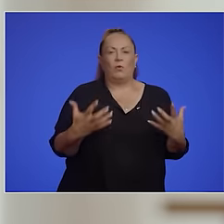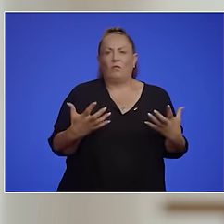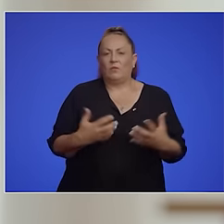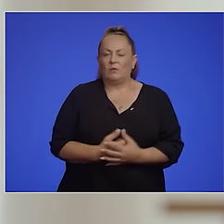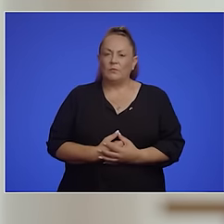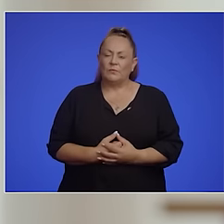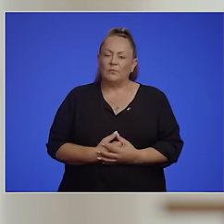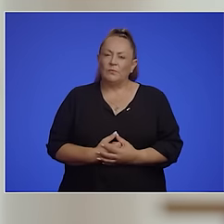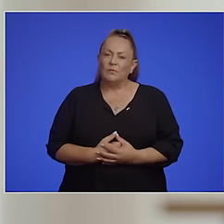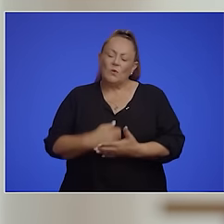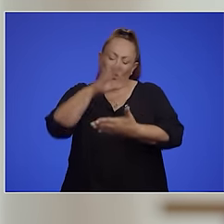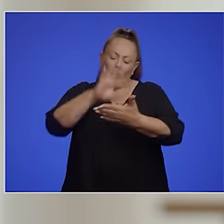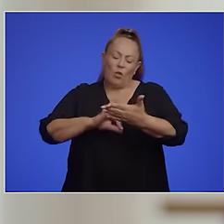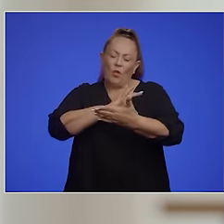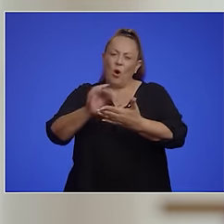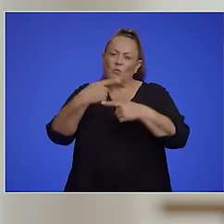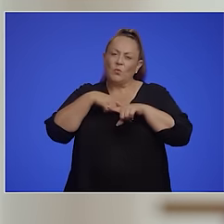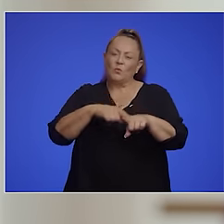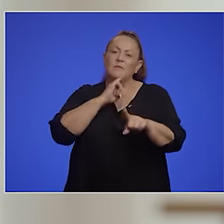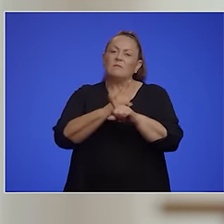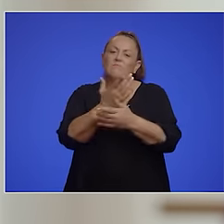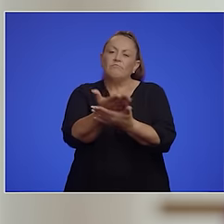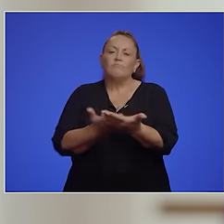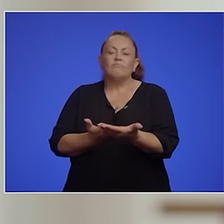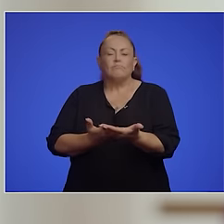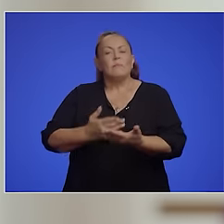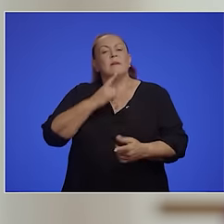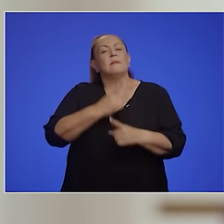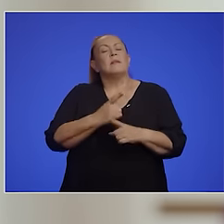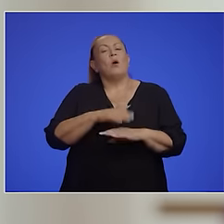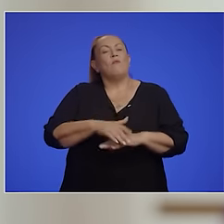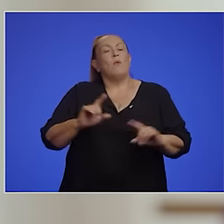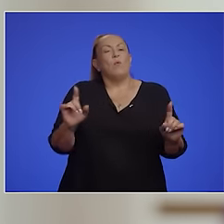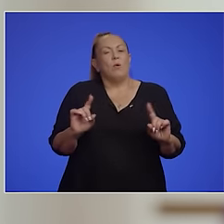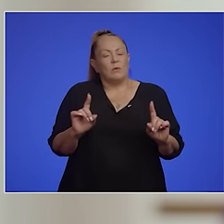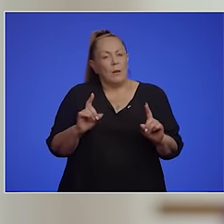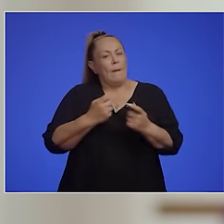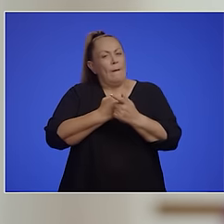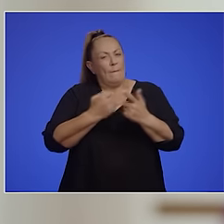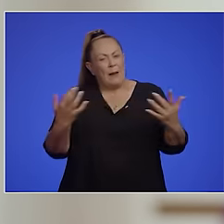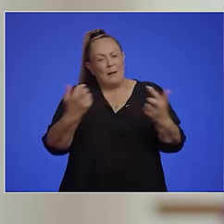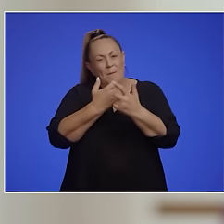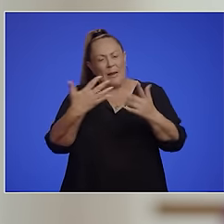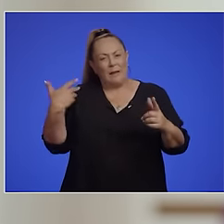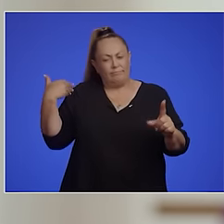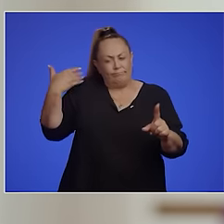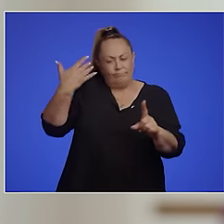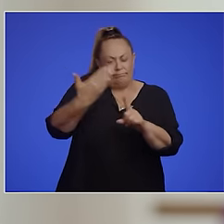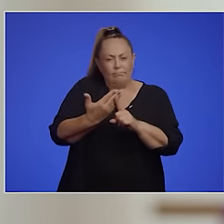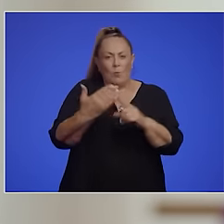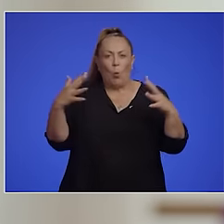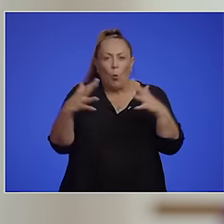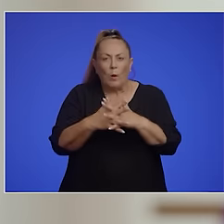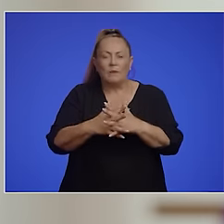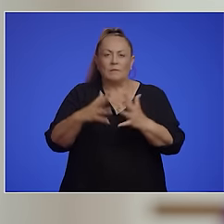And in the Gospel today, in John's Gospel, finally, after many, many weeks and months